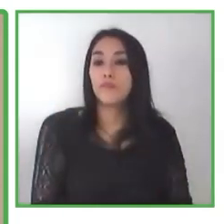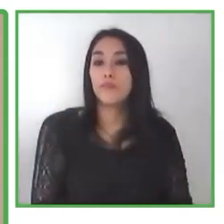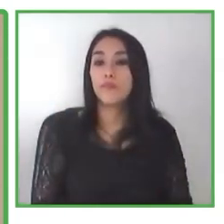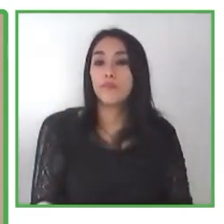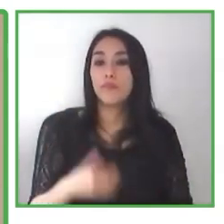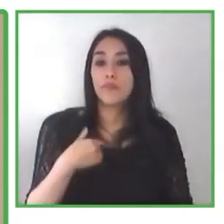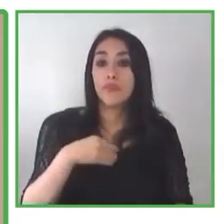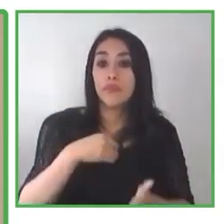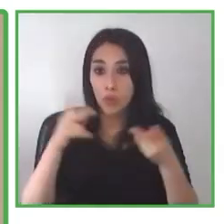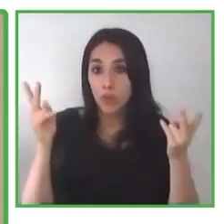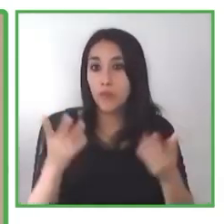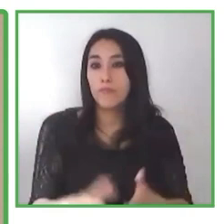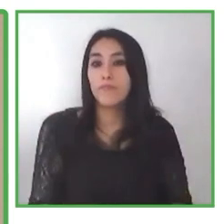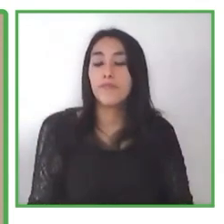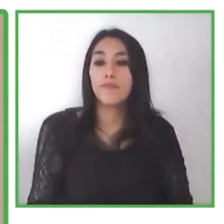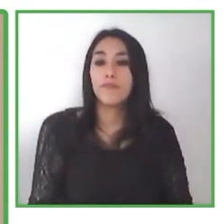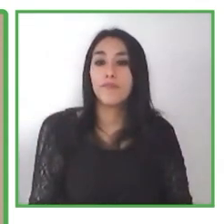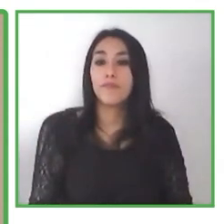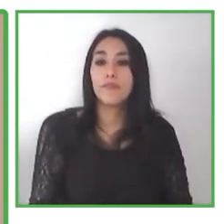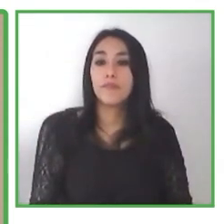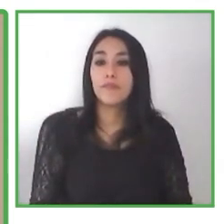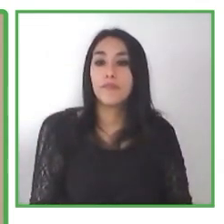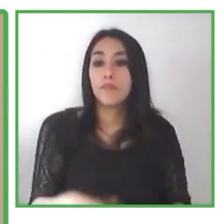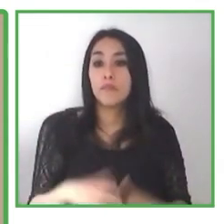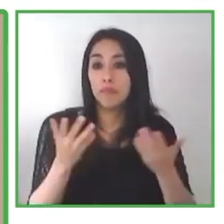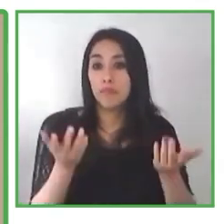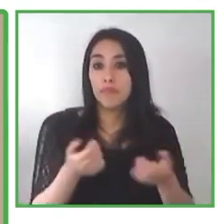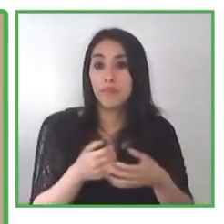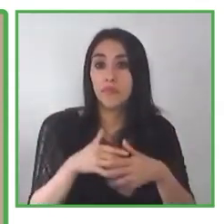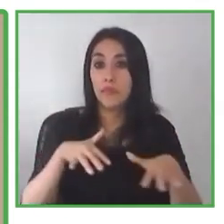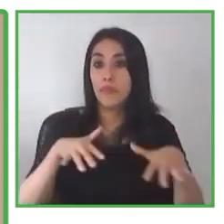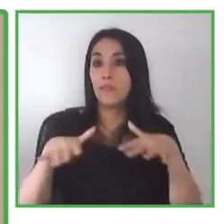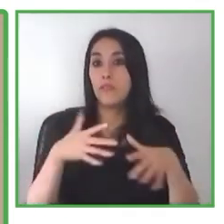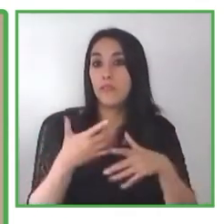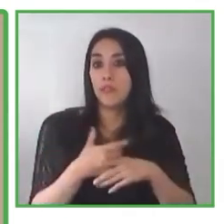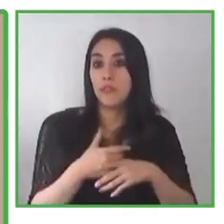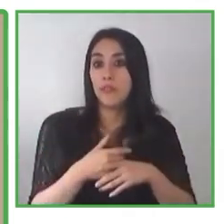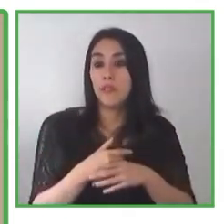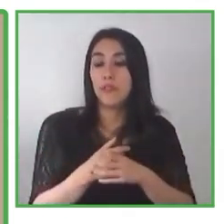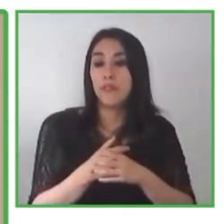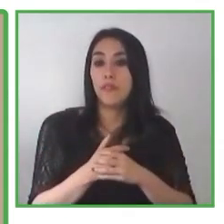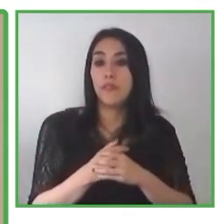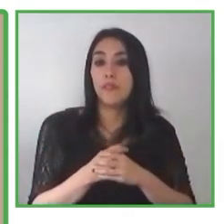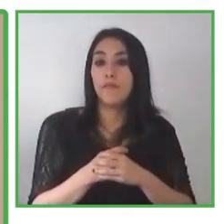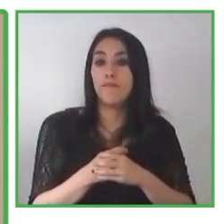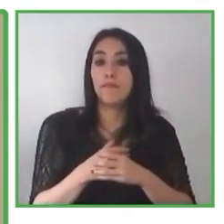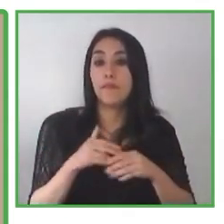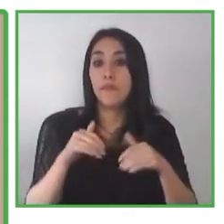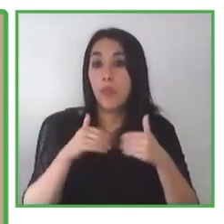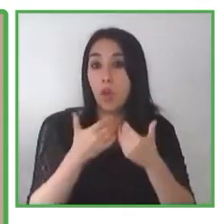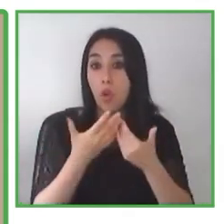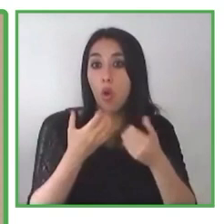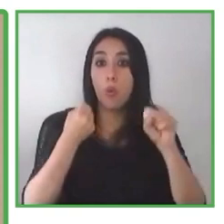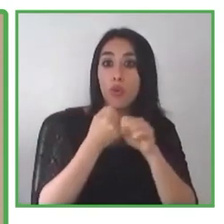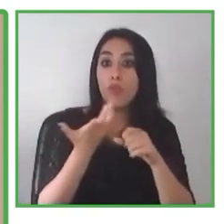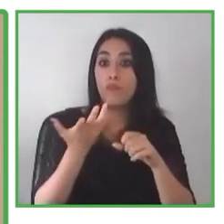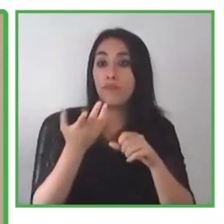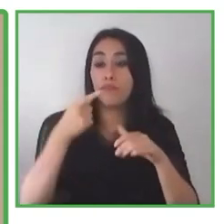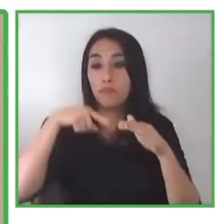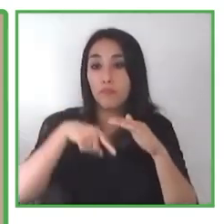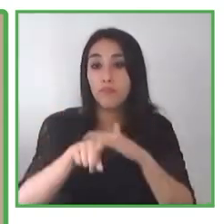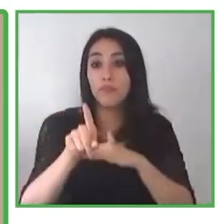public procurement systems that are key to support the entrance and retention